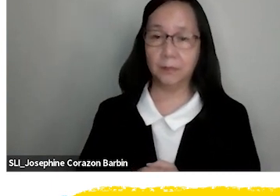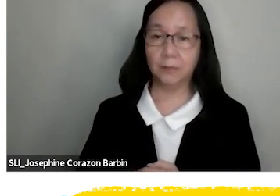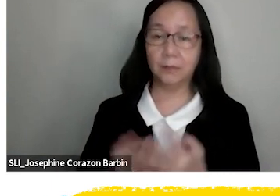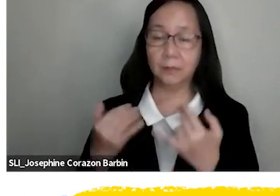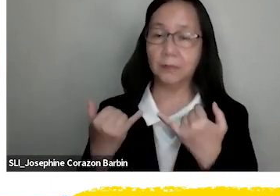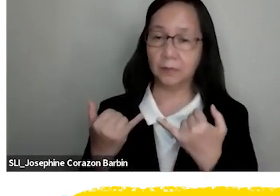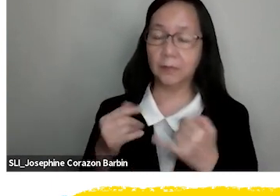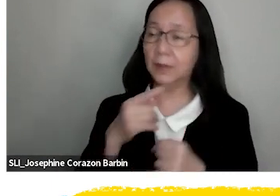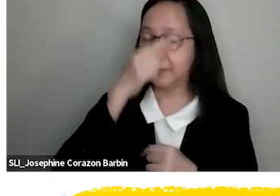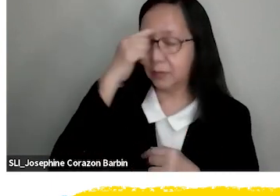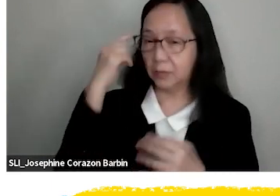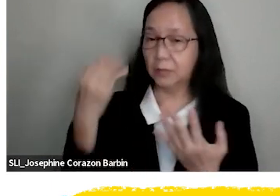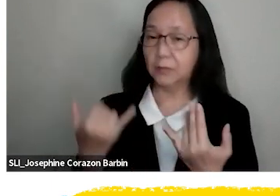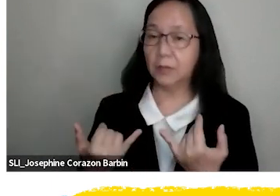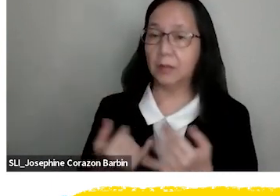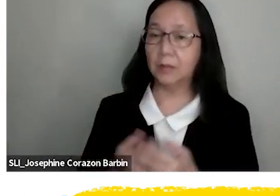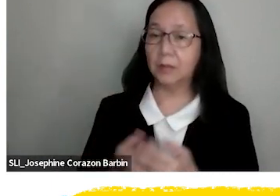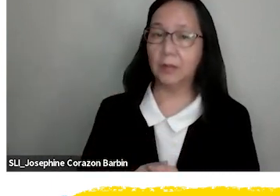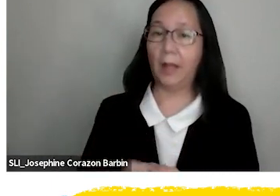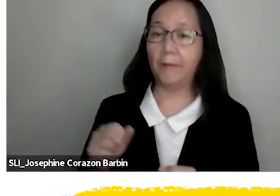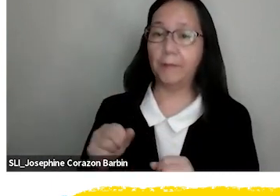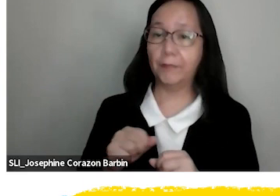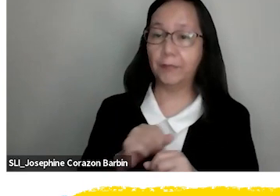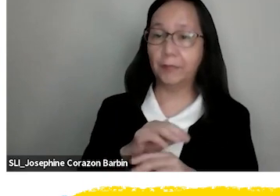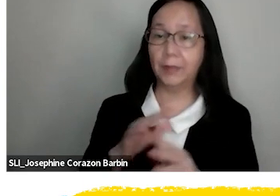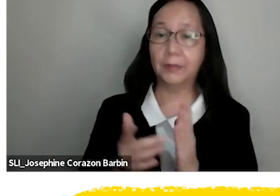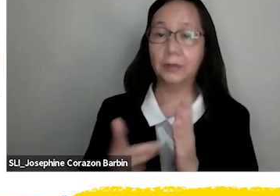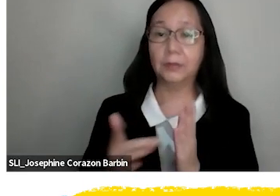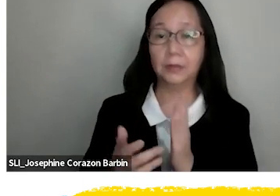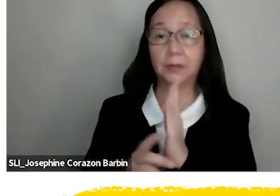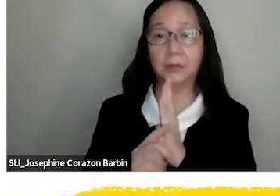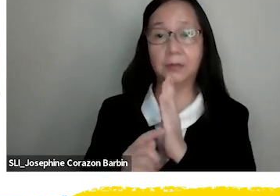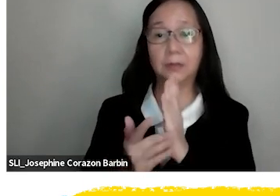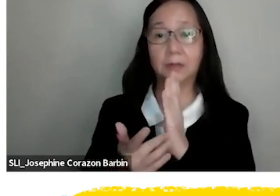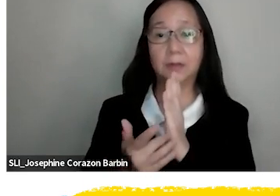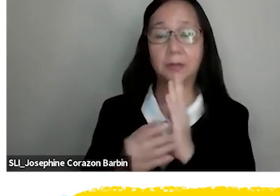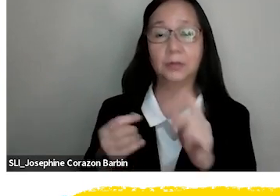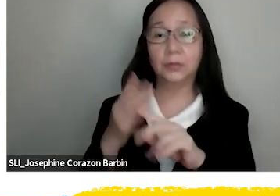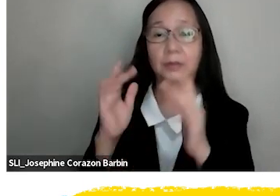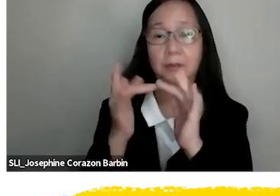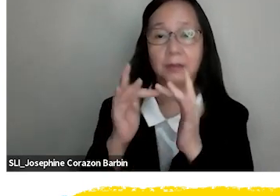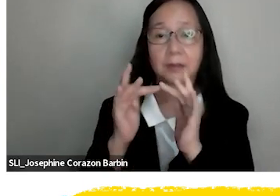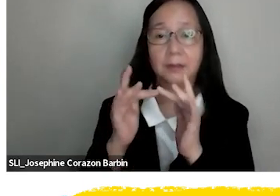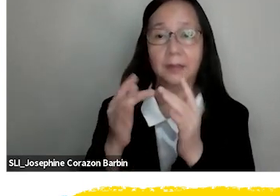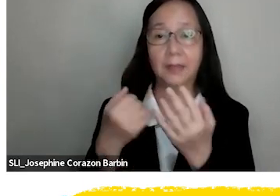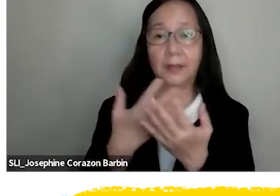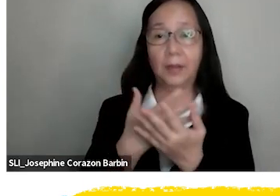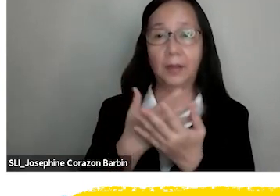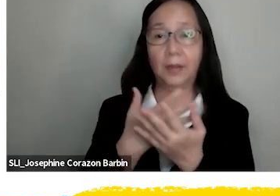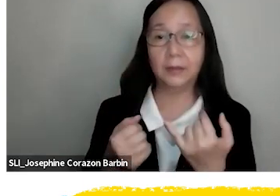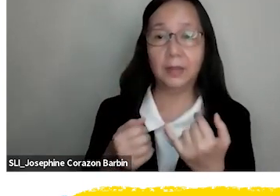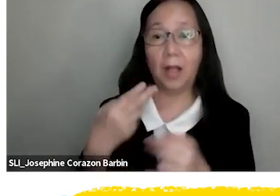nowadays, because of the advance of technology through internet and all the hardware